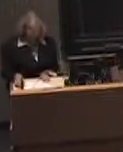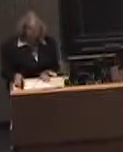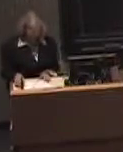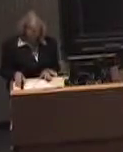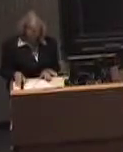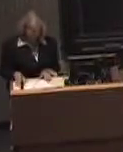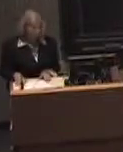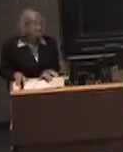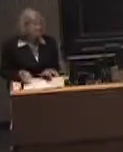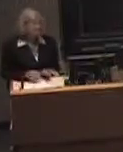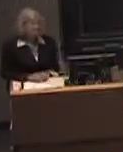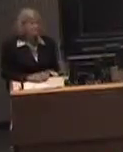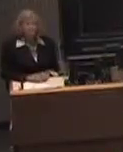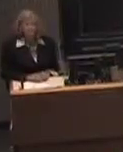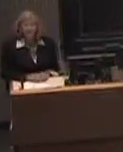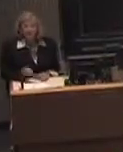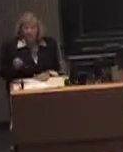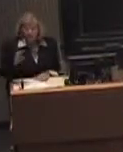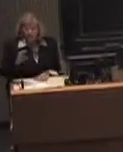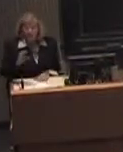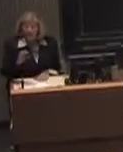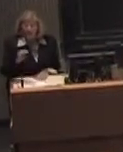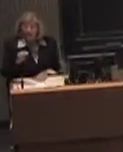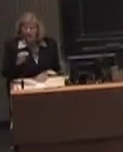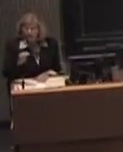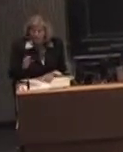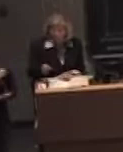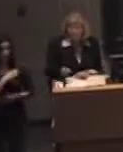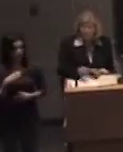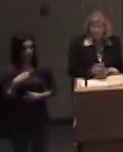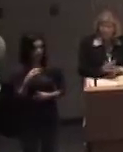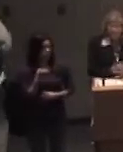Menard, who will introduce Congressman Frank. Joe Menard, thank you.